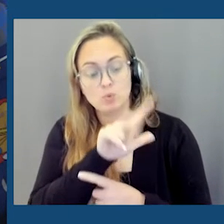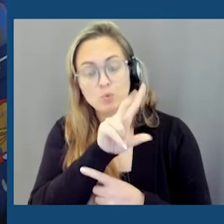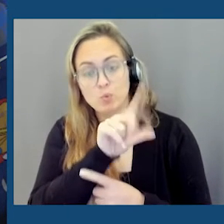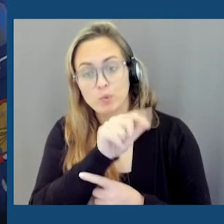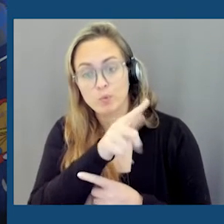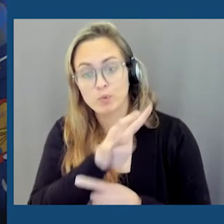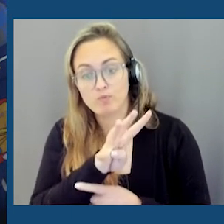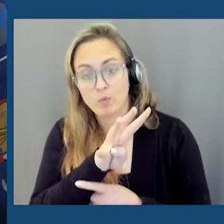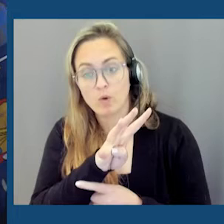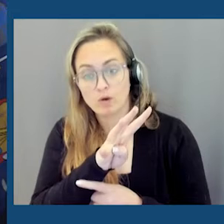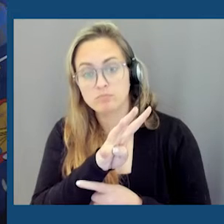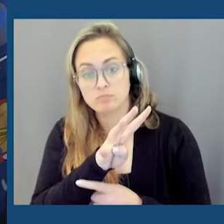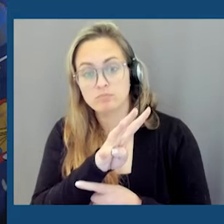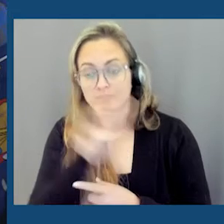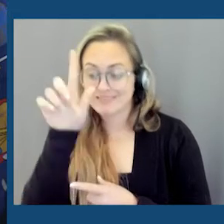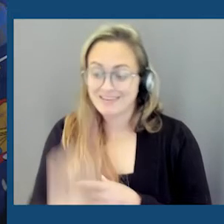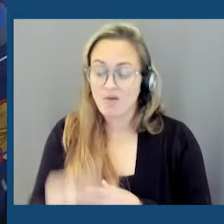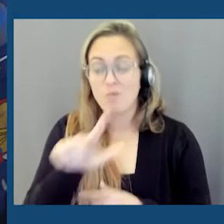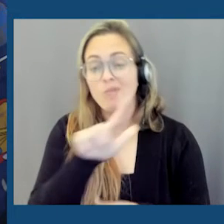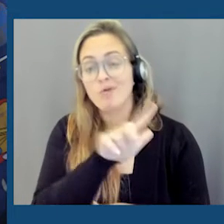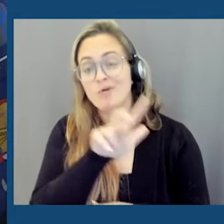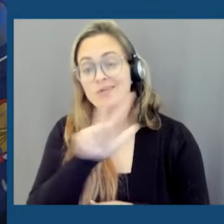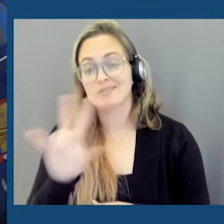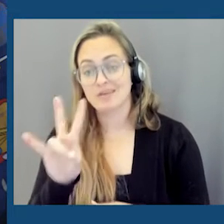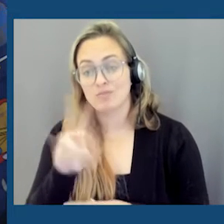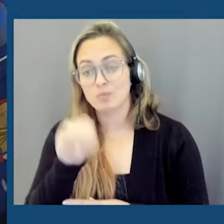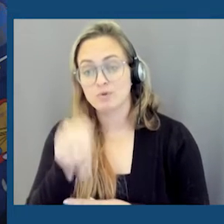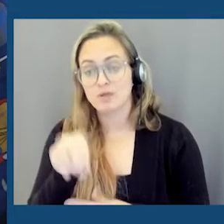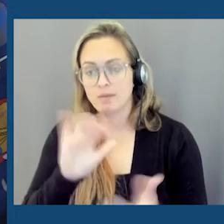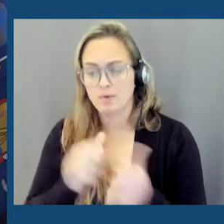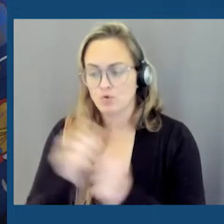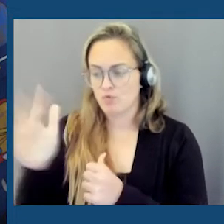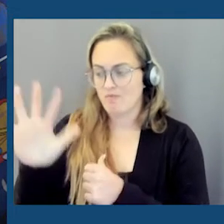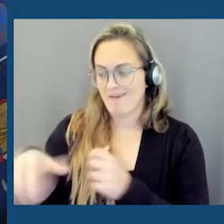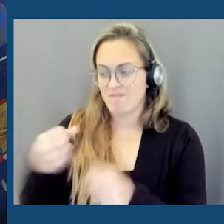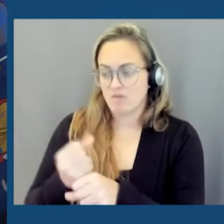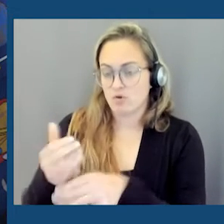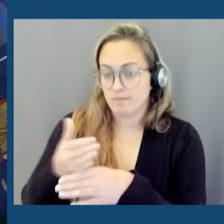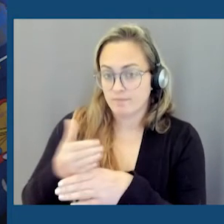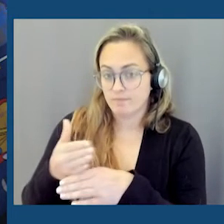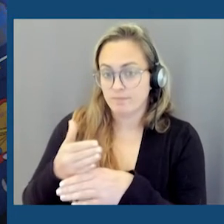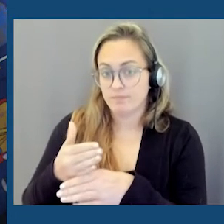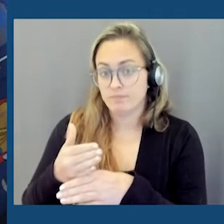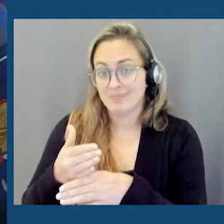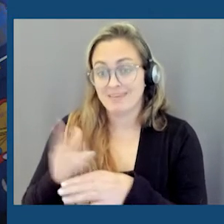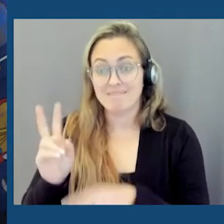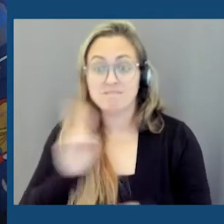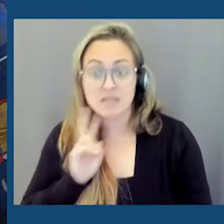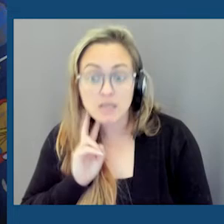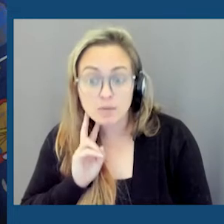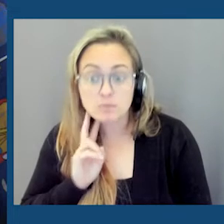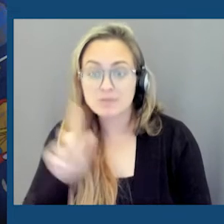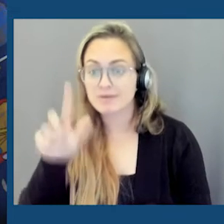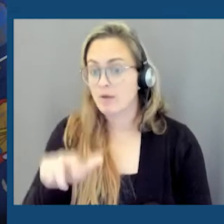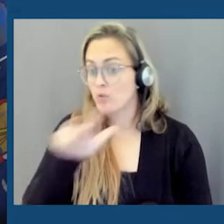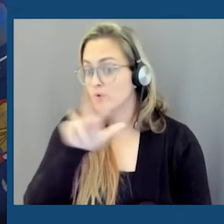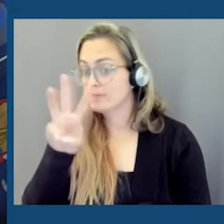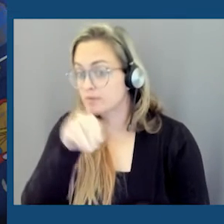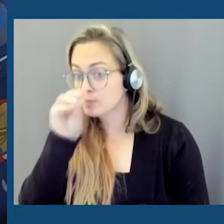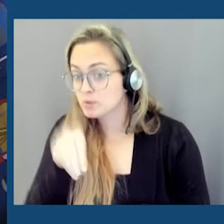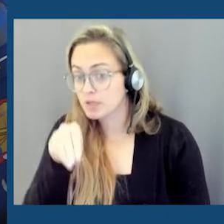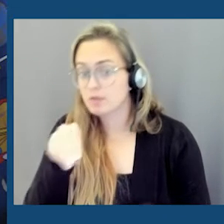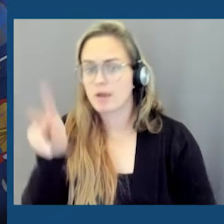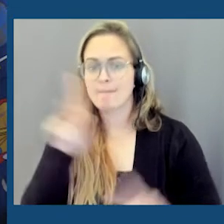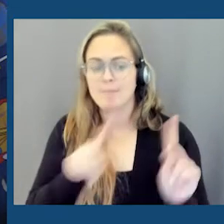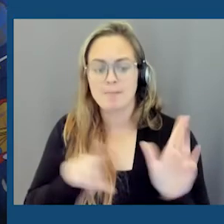incidents involving injury are down 37% compared to the 5-year average. Shooting victims are down 36%, and people killed